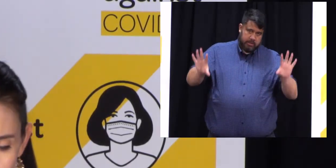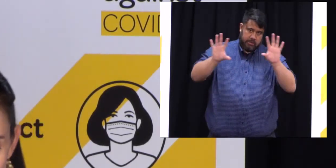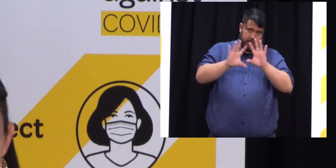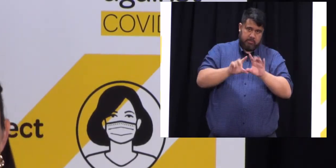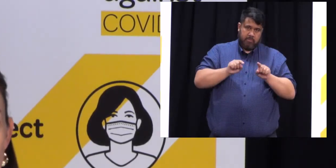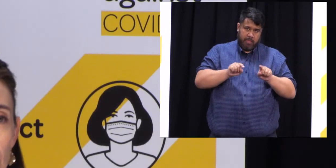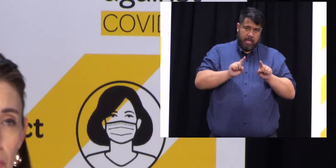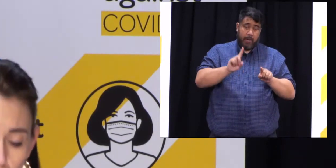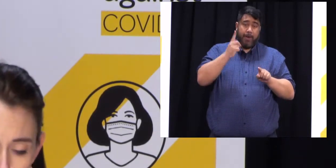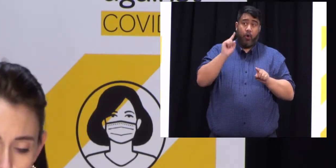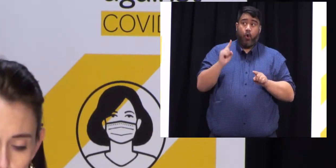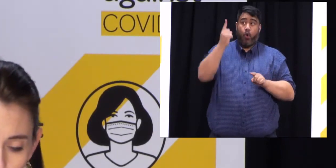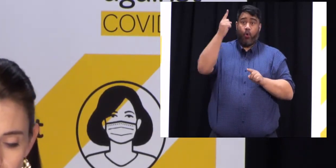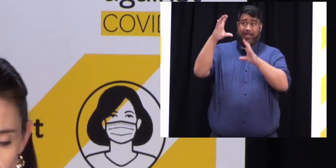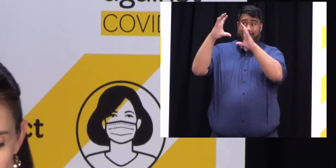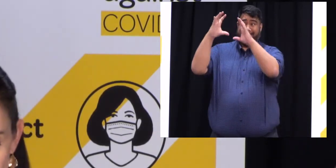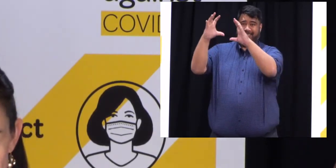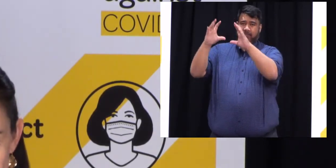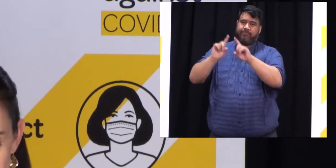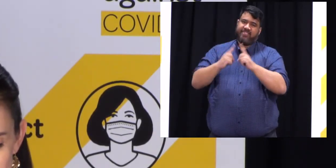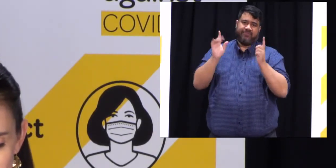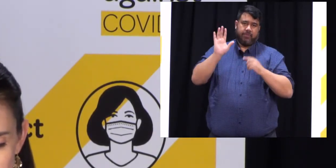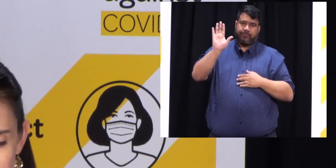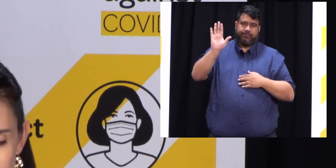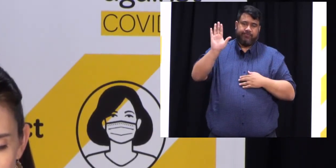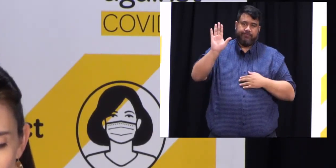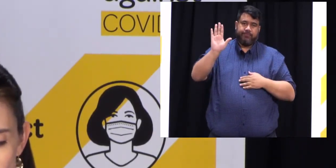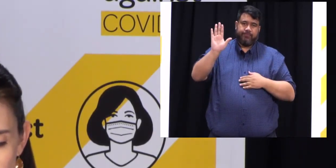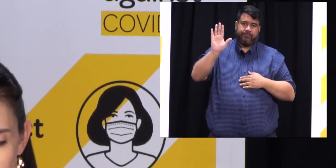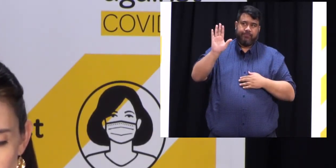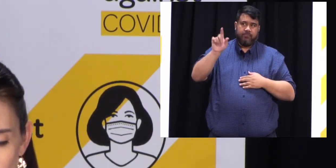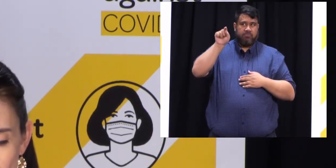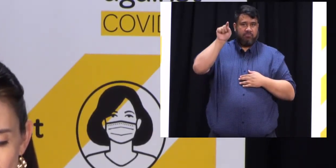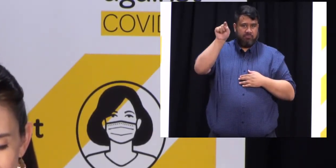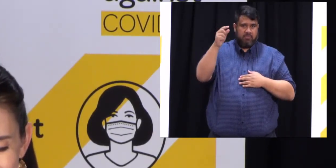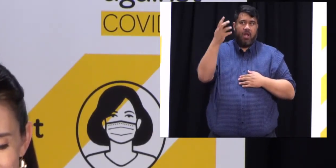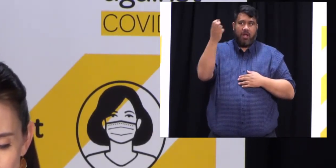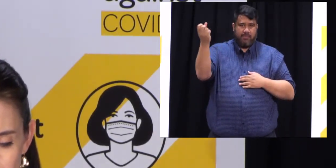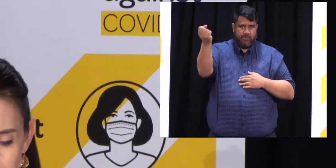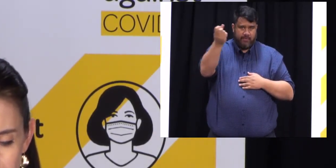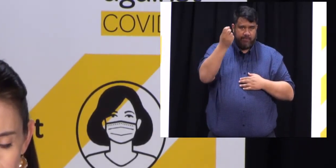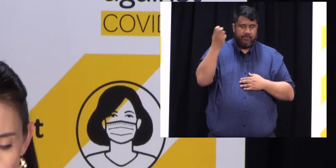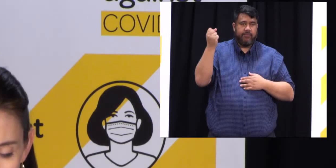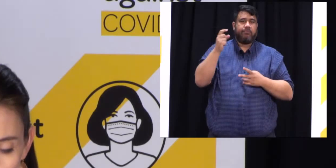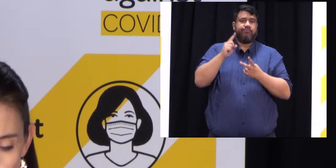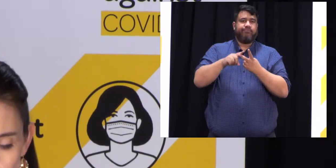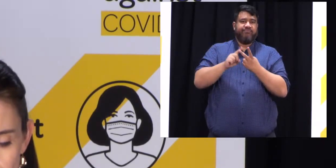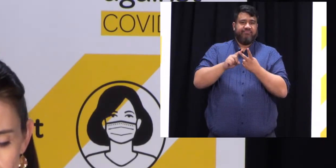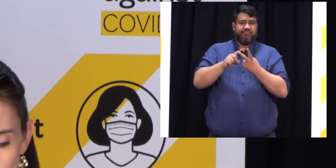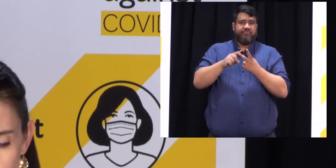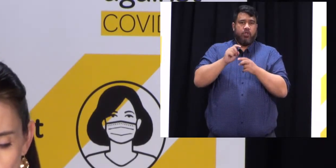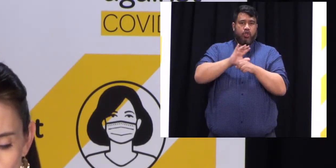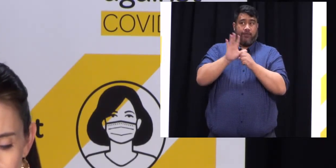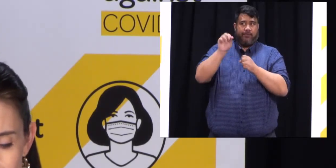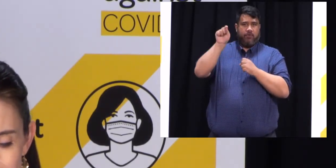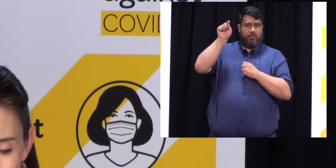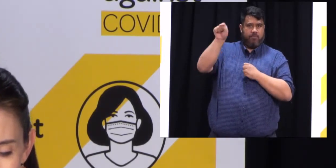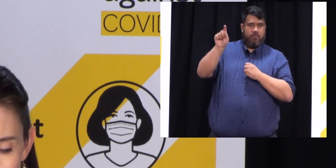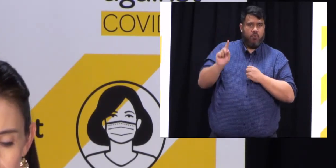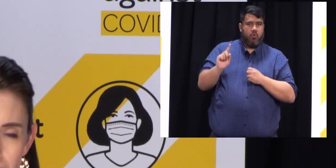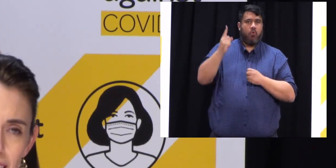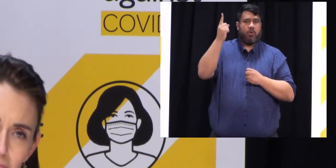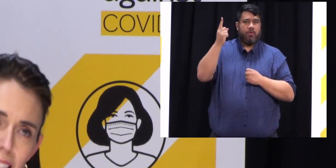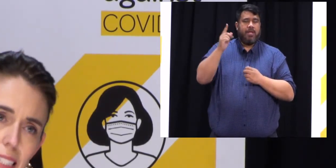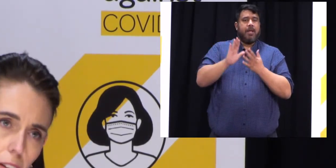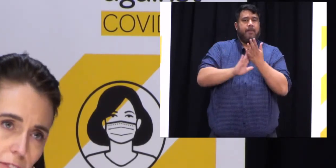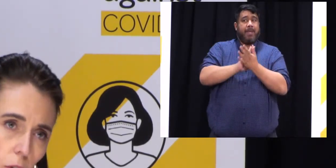this continues to be the primary location of cases. Here we believe we know enough to say that your time in level 4 needs